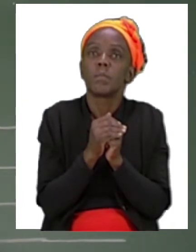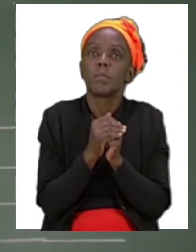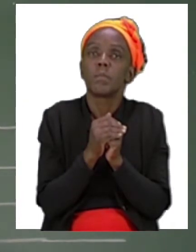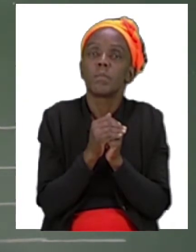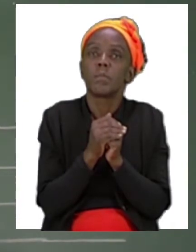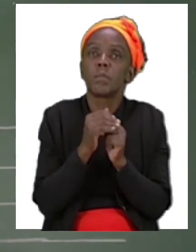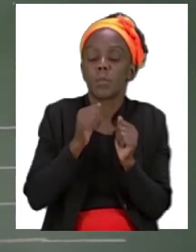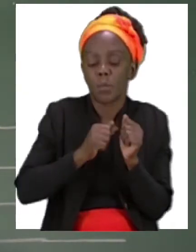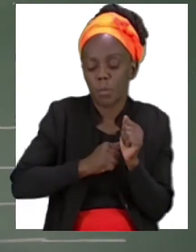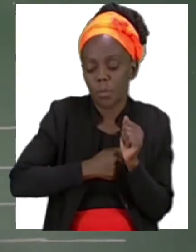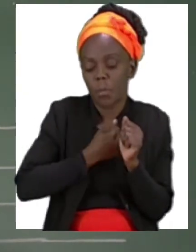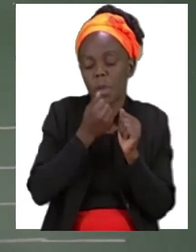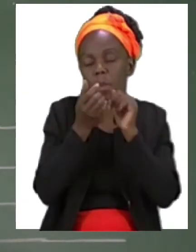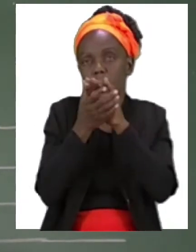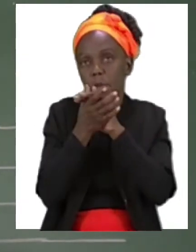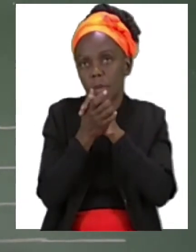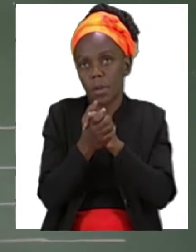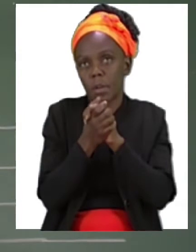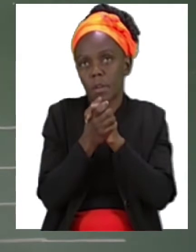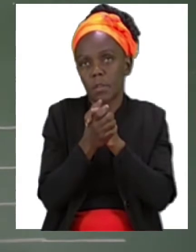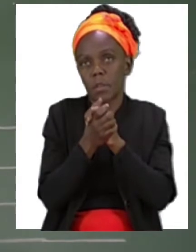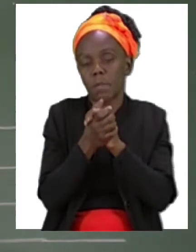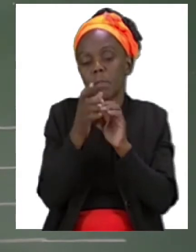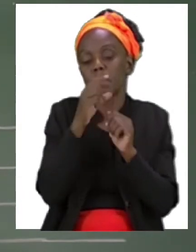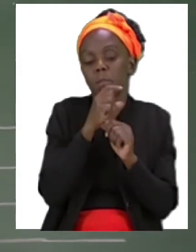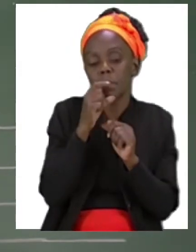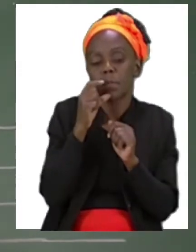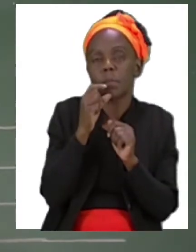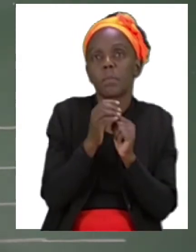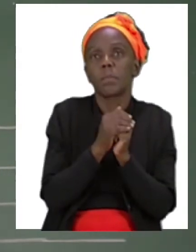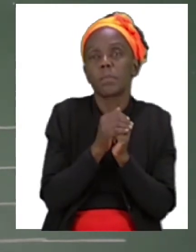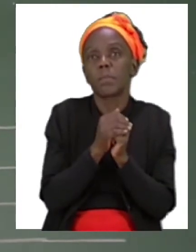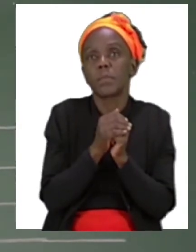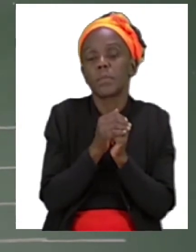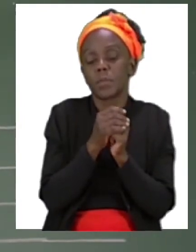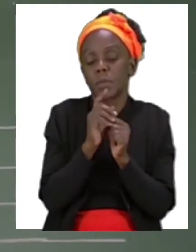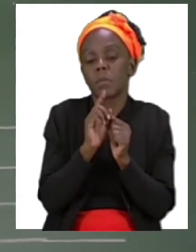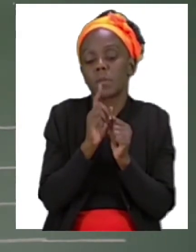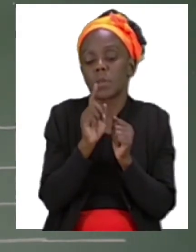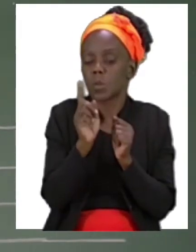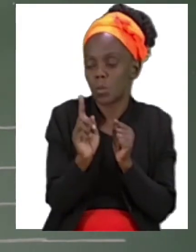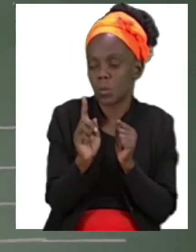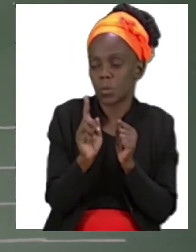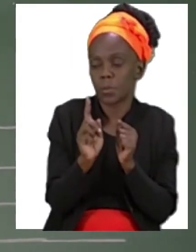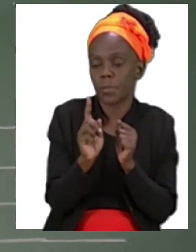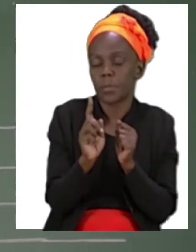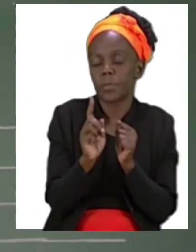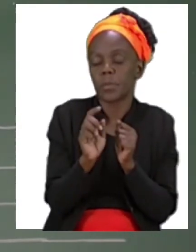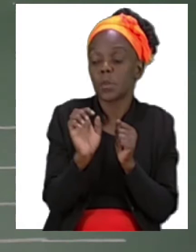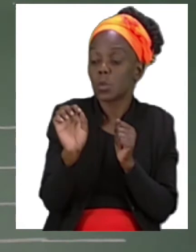My friend's name is, and then I will say my friend's name. My friend's